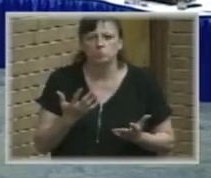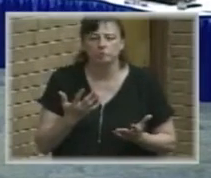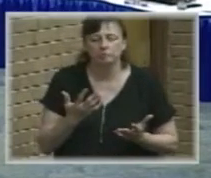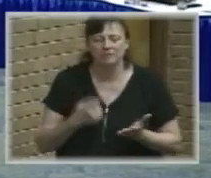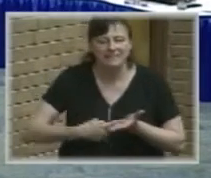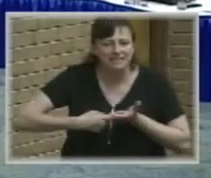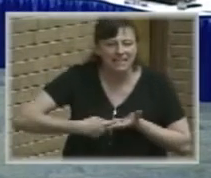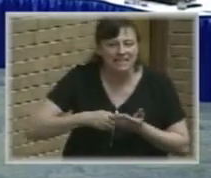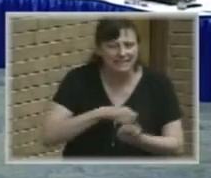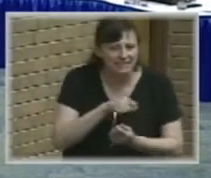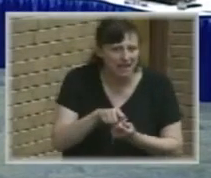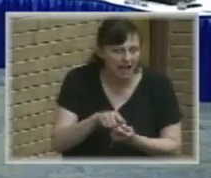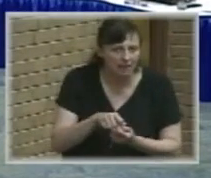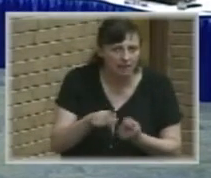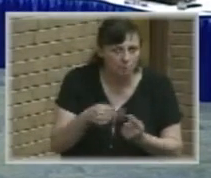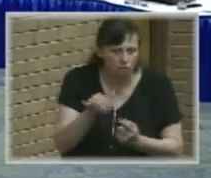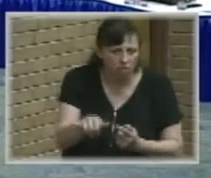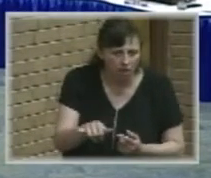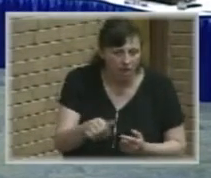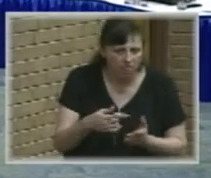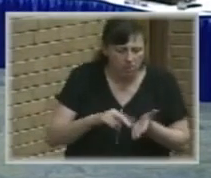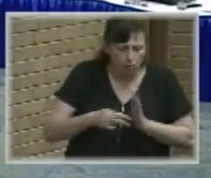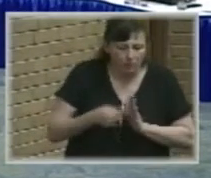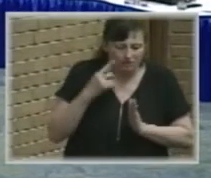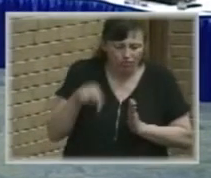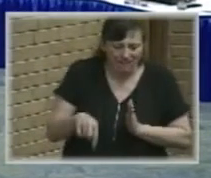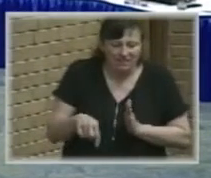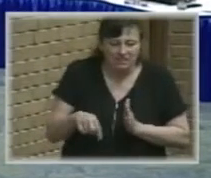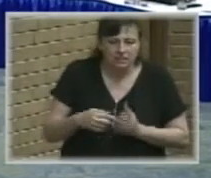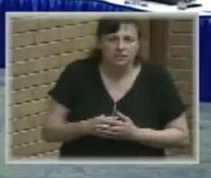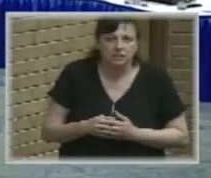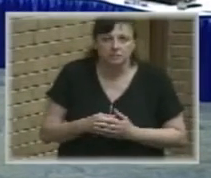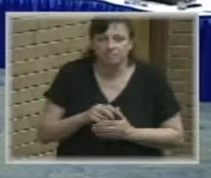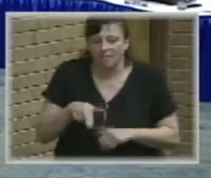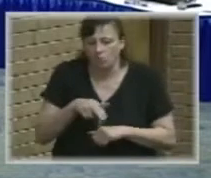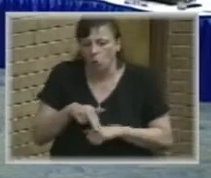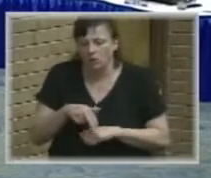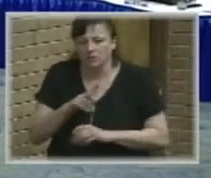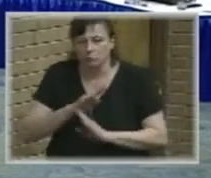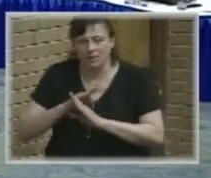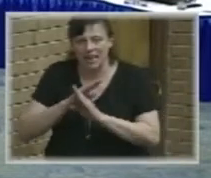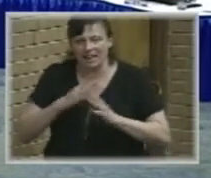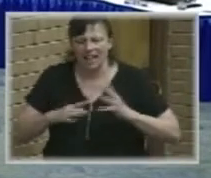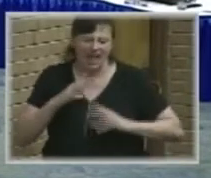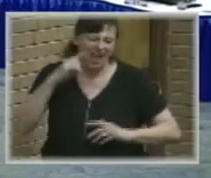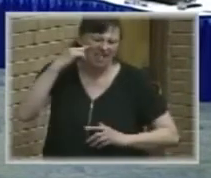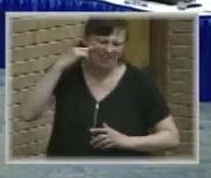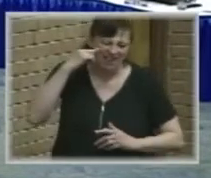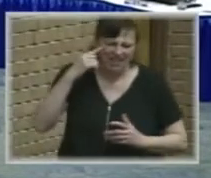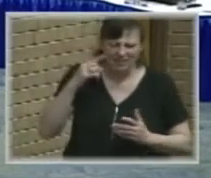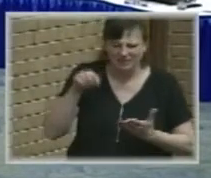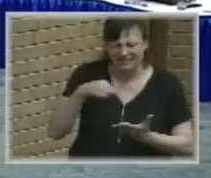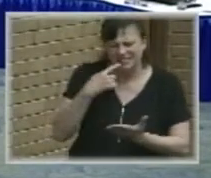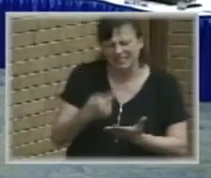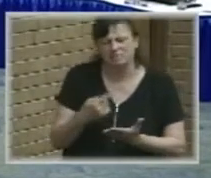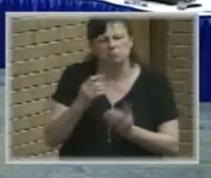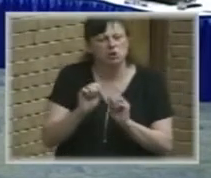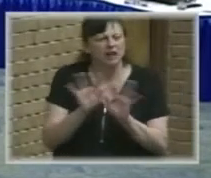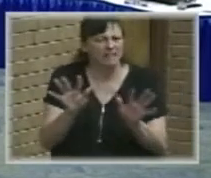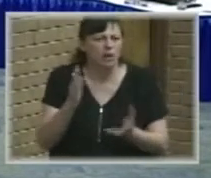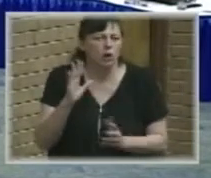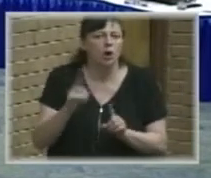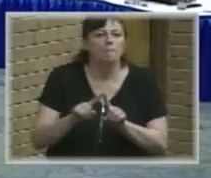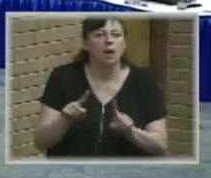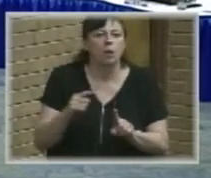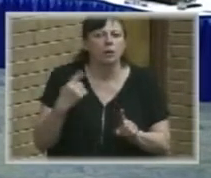exactly what the purpose of this is, and of course there's protective clothing involved. Yeah, I think it's spelled out pretty well in the memo, but we have done a lot of